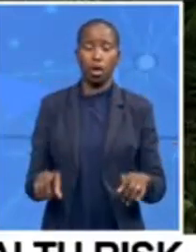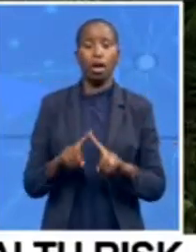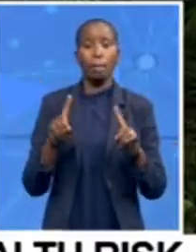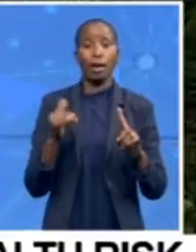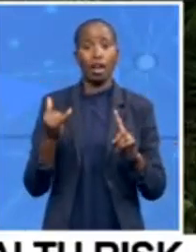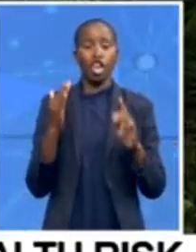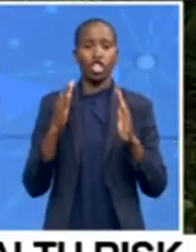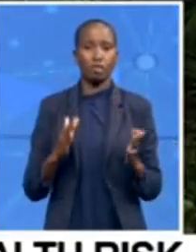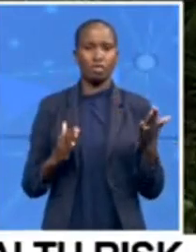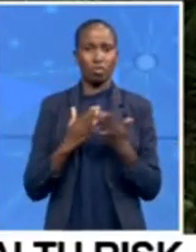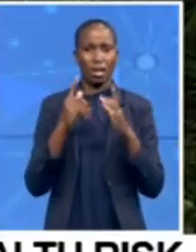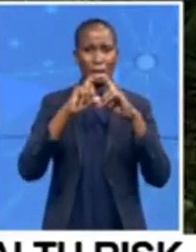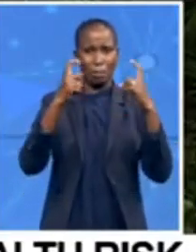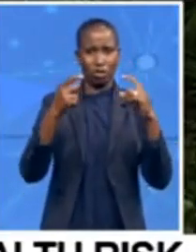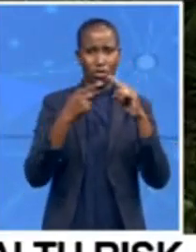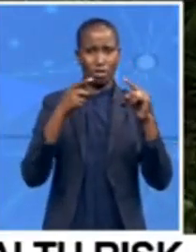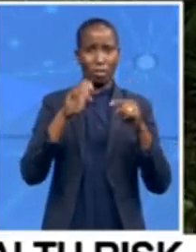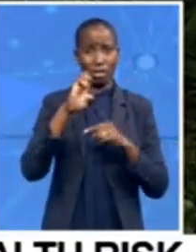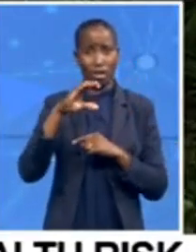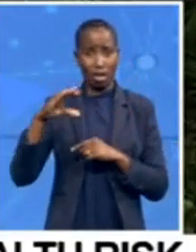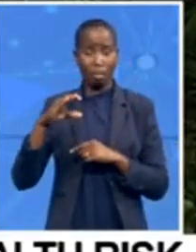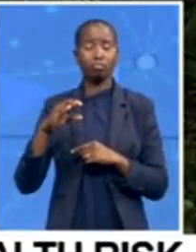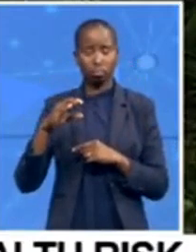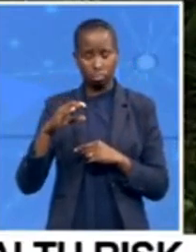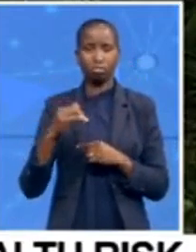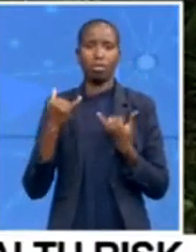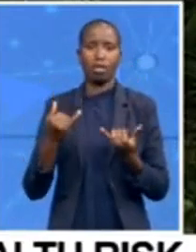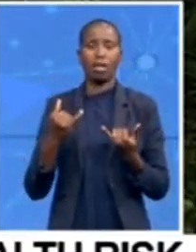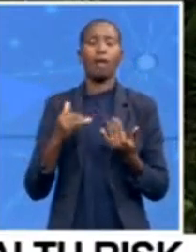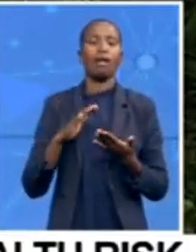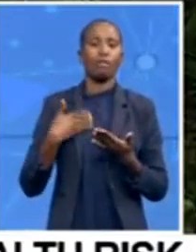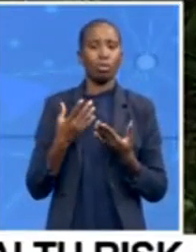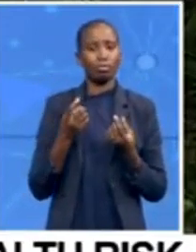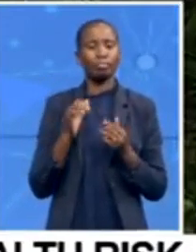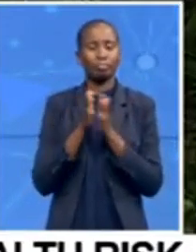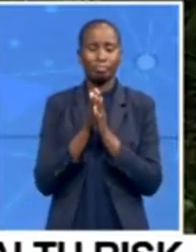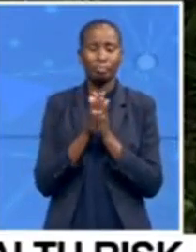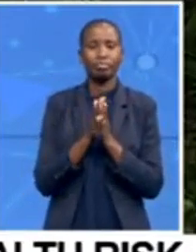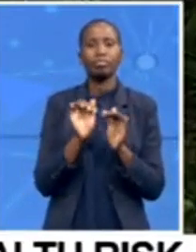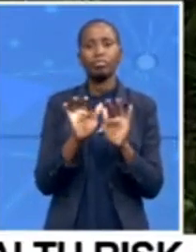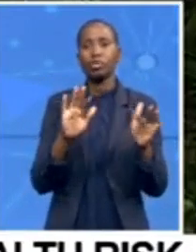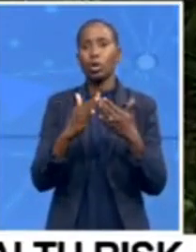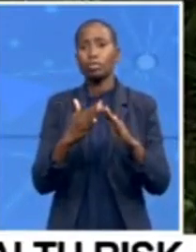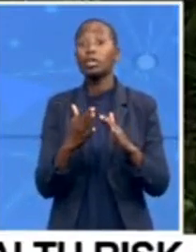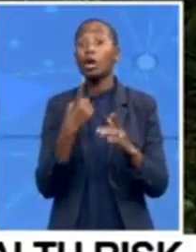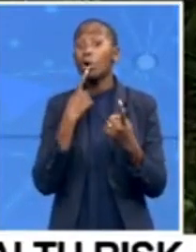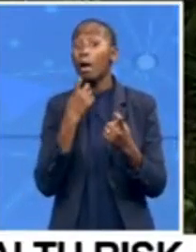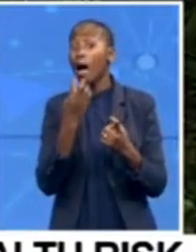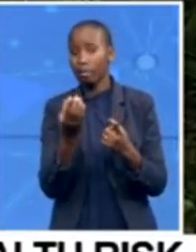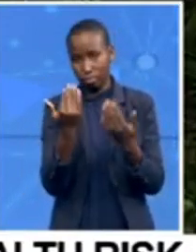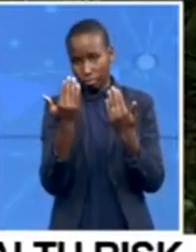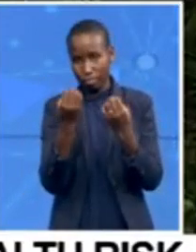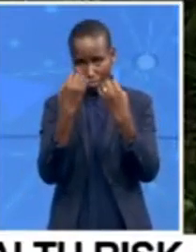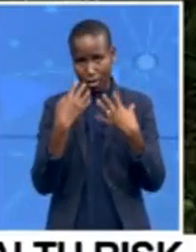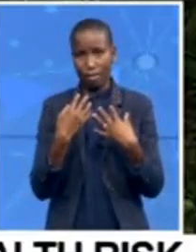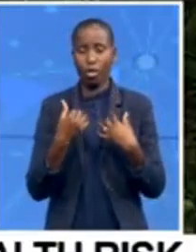is taking this very seriously. They have urged residents to come forward with any complaints, as this could indicate an infringement of the basic